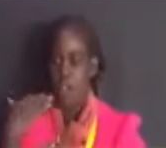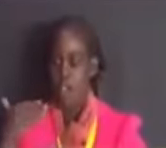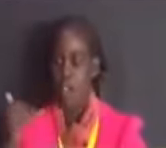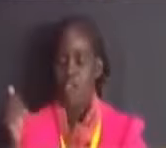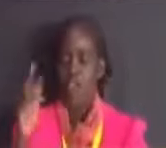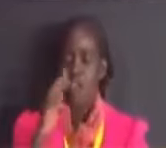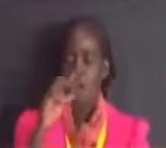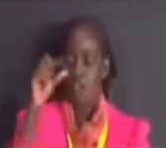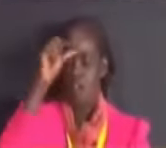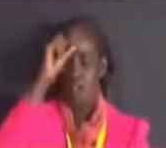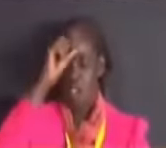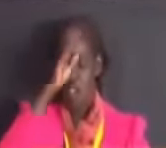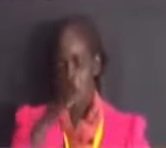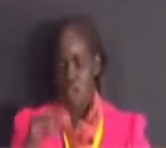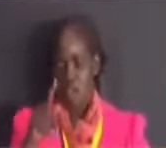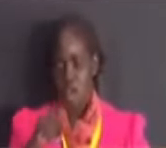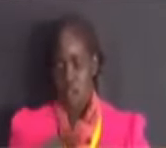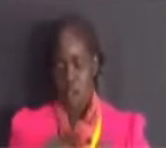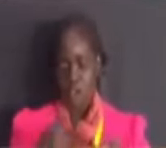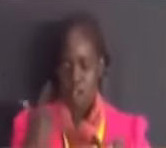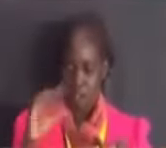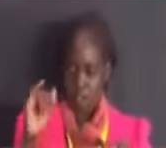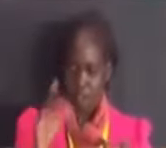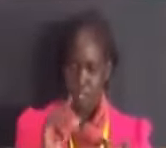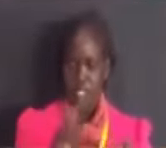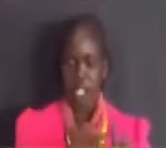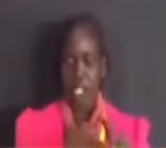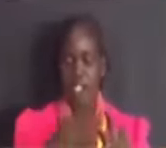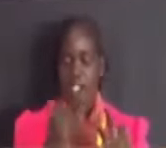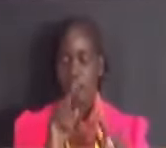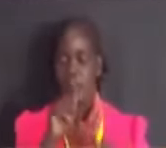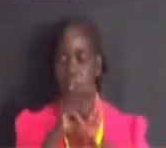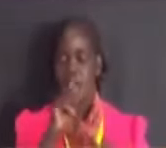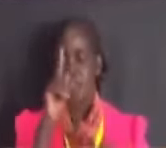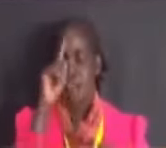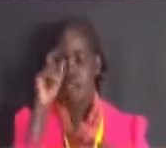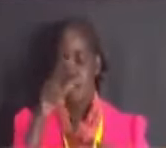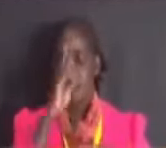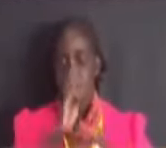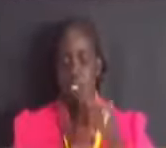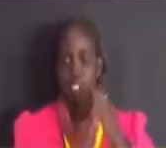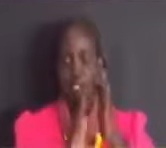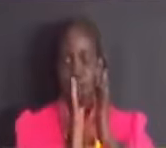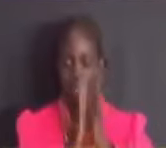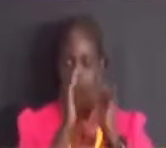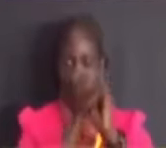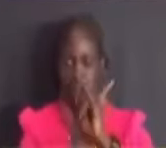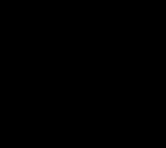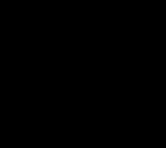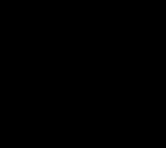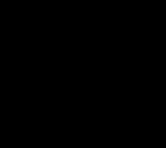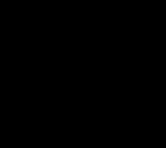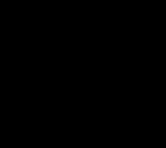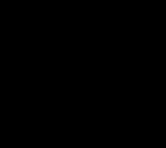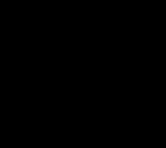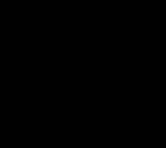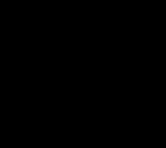government. Parliament is independent, the executive is independent, and therefore they must respect the independence of parliament.